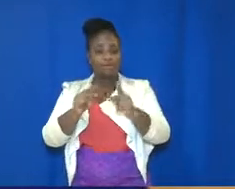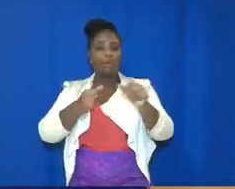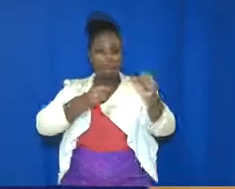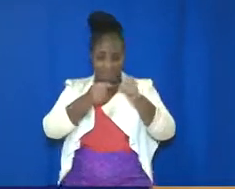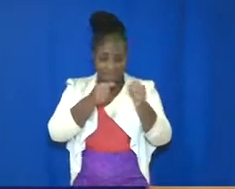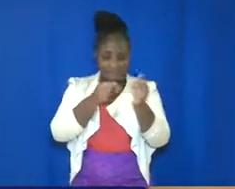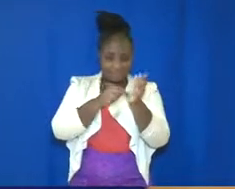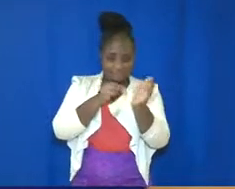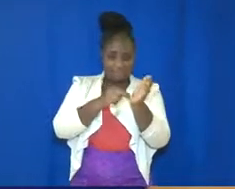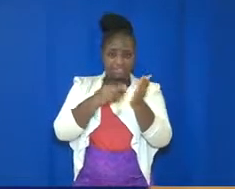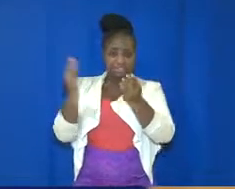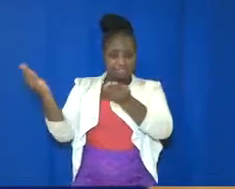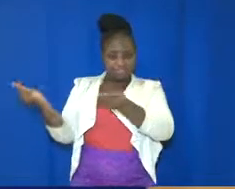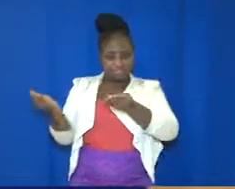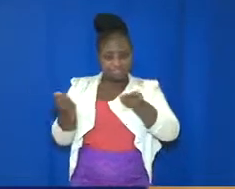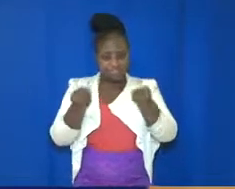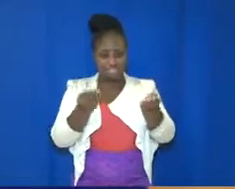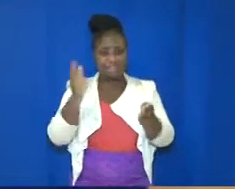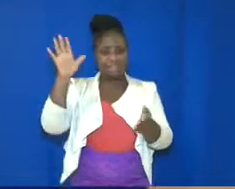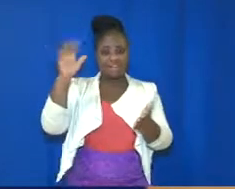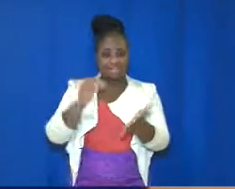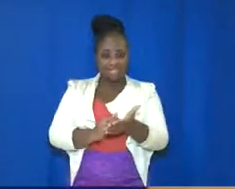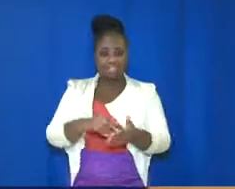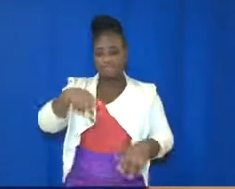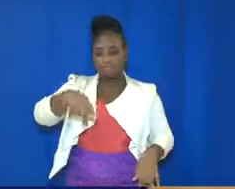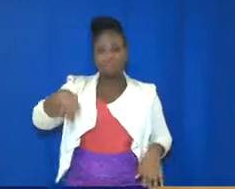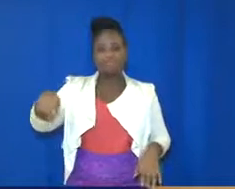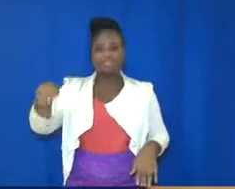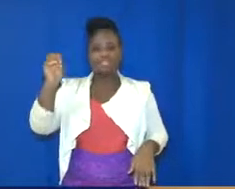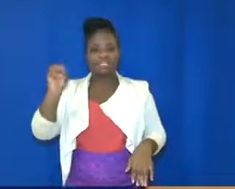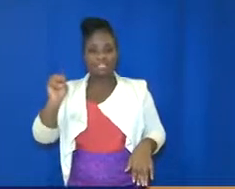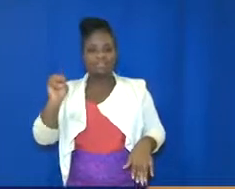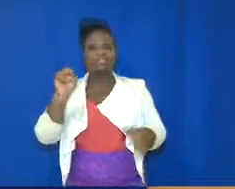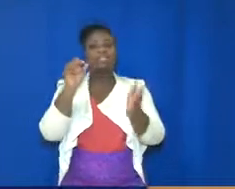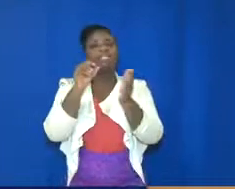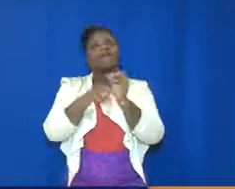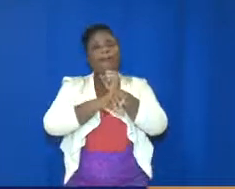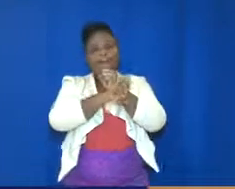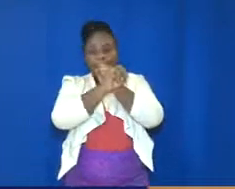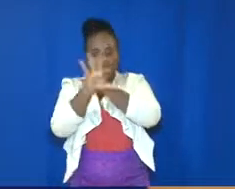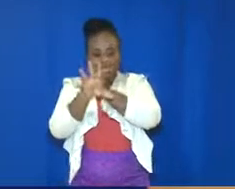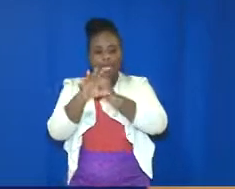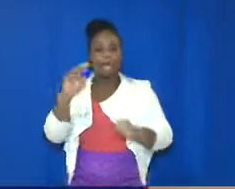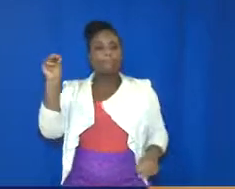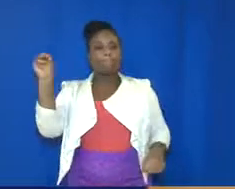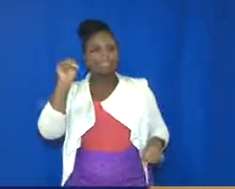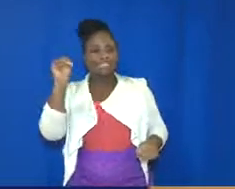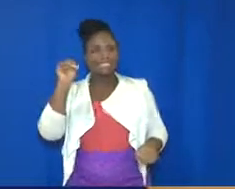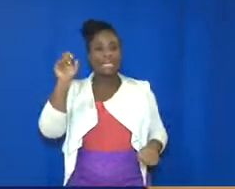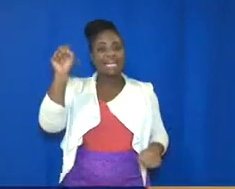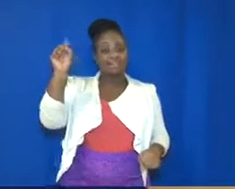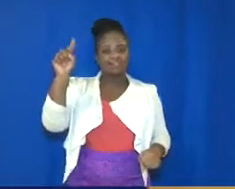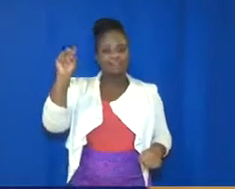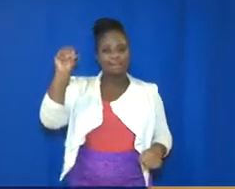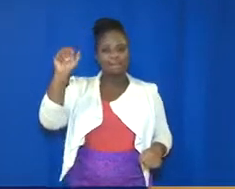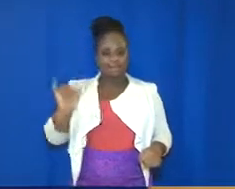in the fight, with the presentation of 5,000 PPEs to members of the media. And tomorrow, Monday,